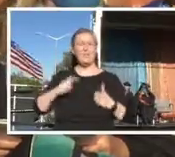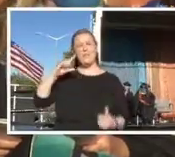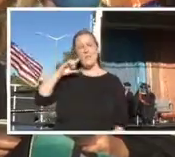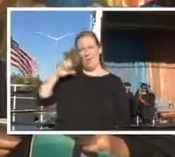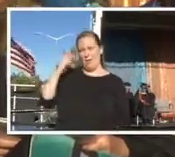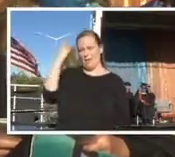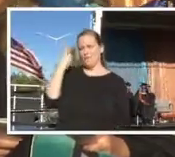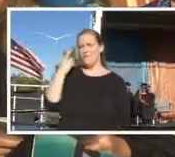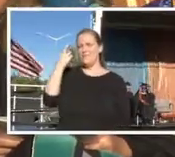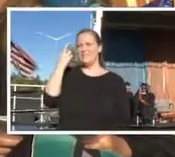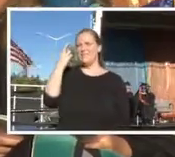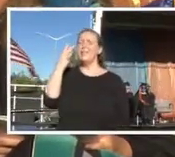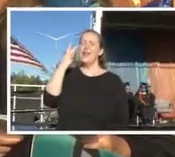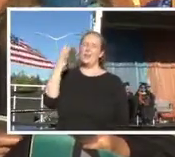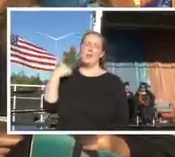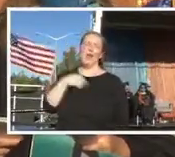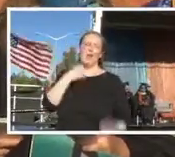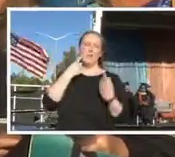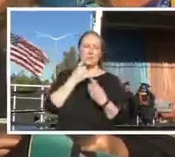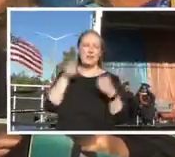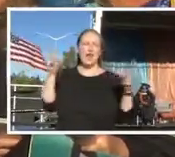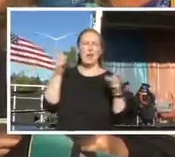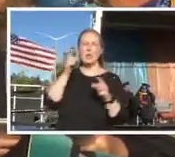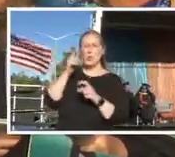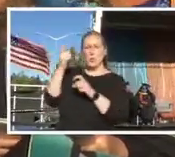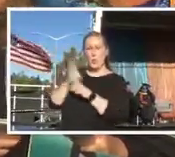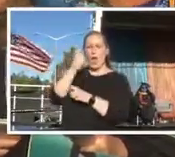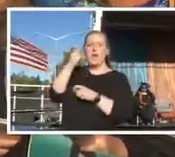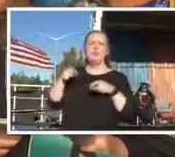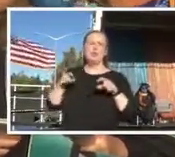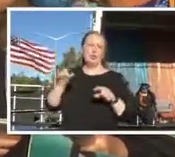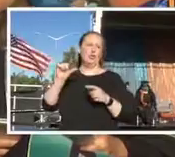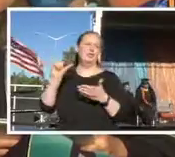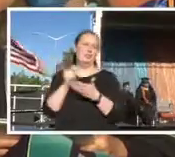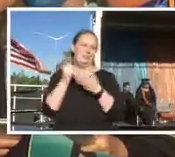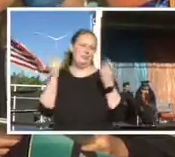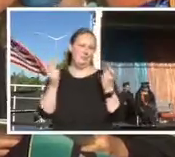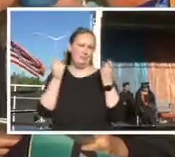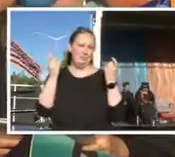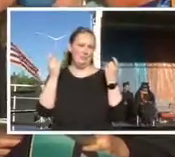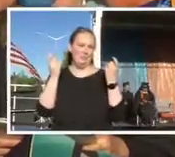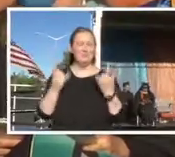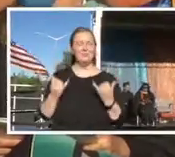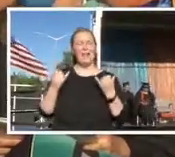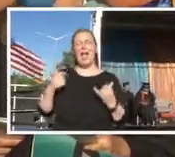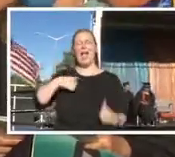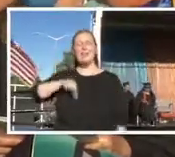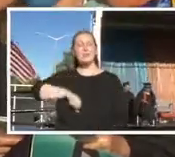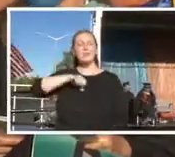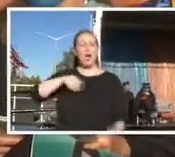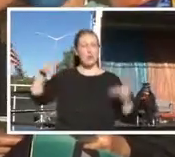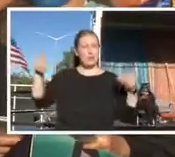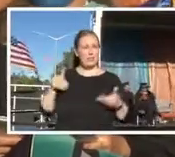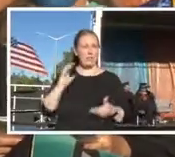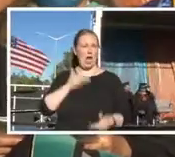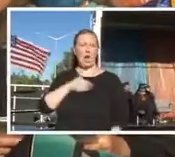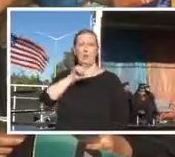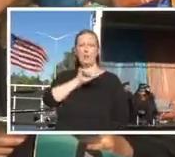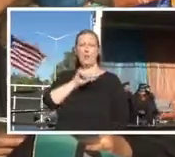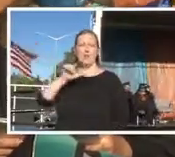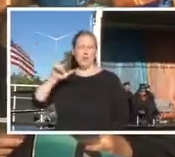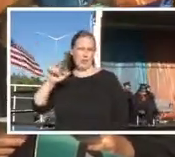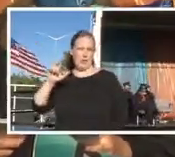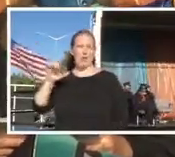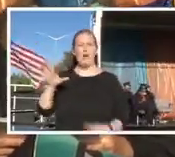reason, we announce the winners at commencement. At this time, I am proud to introduce our